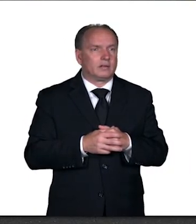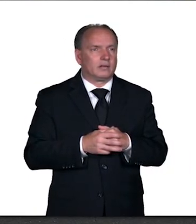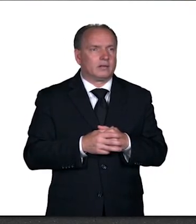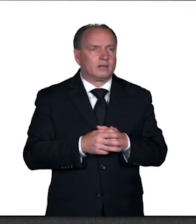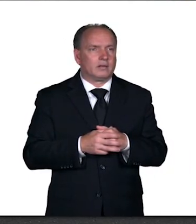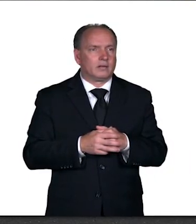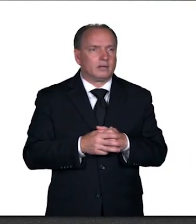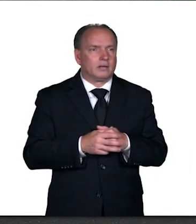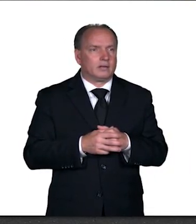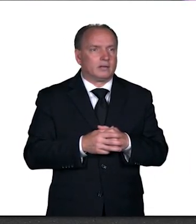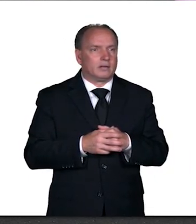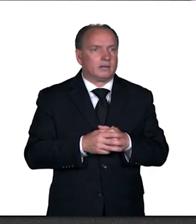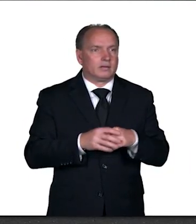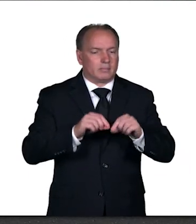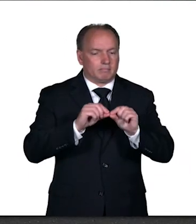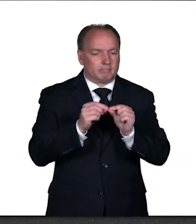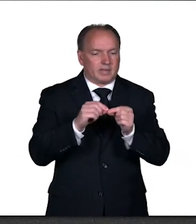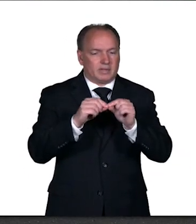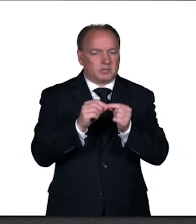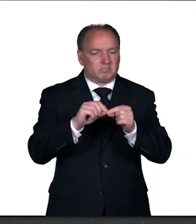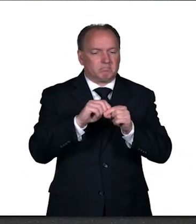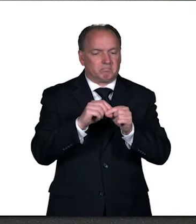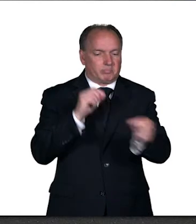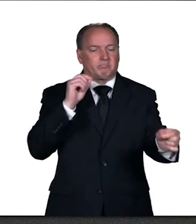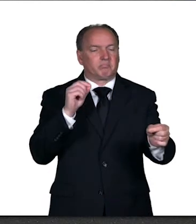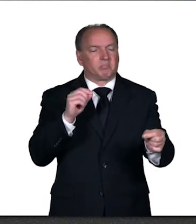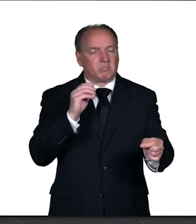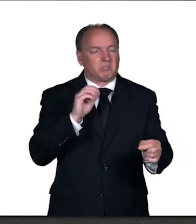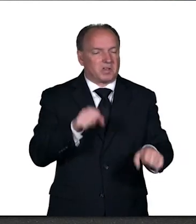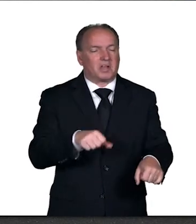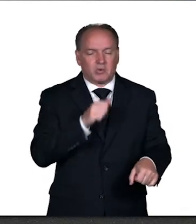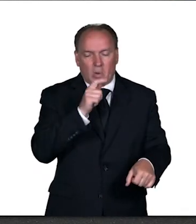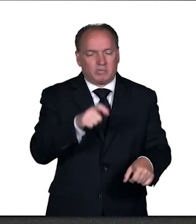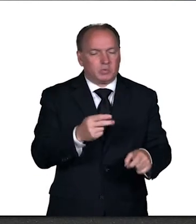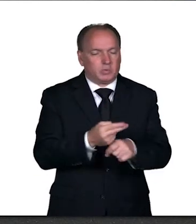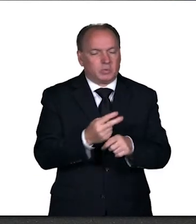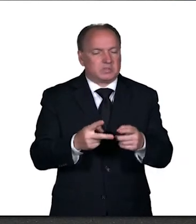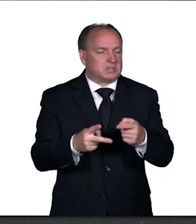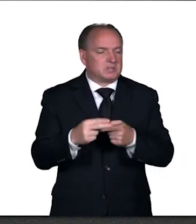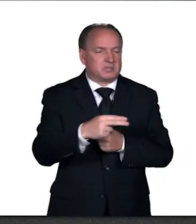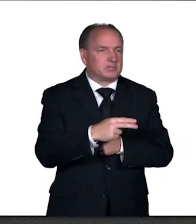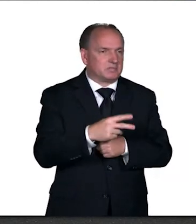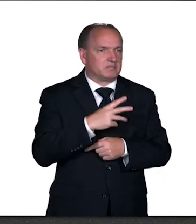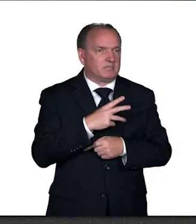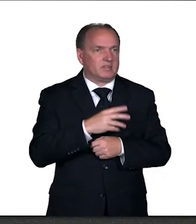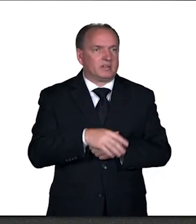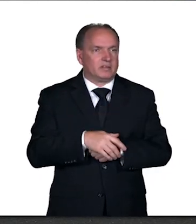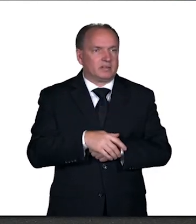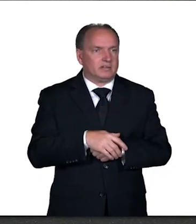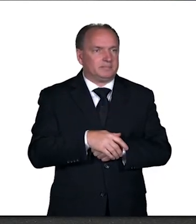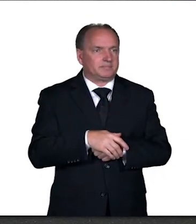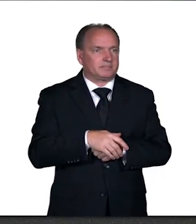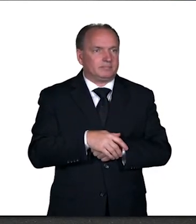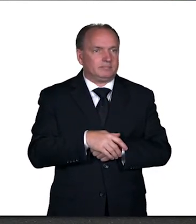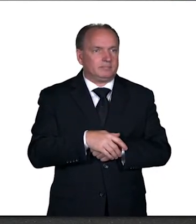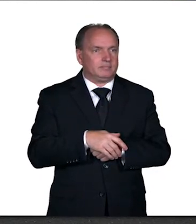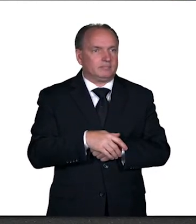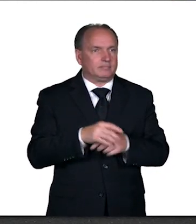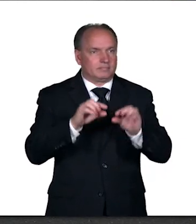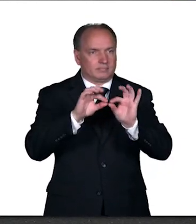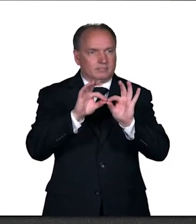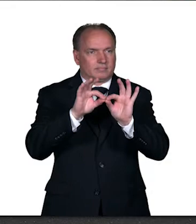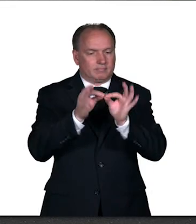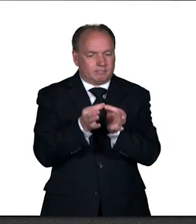probably just bend, oh, yep, they just bent. Just bend them right in half. Then you don't have to use any scissors. So get your